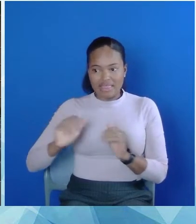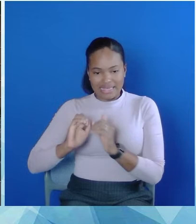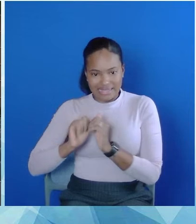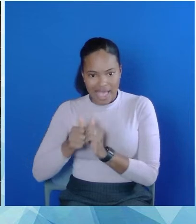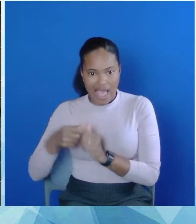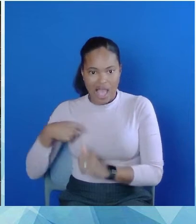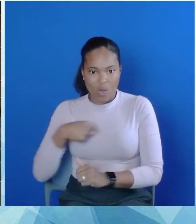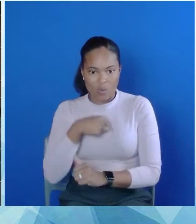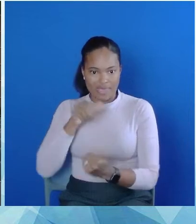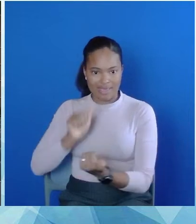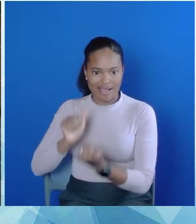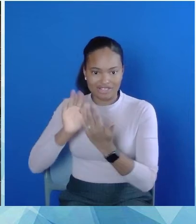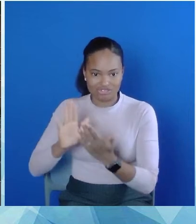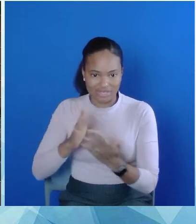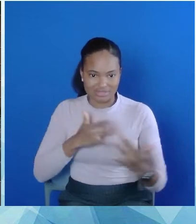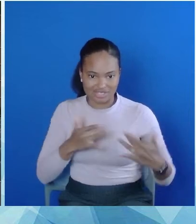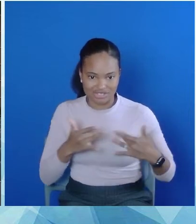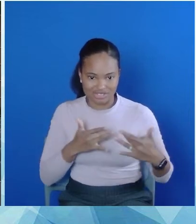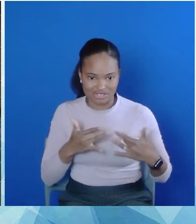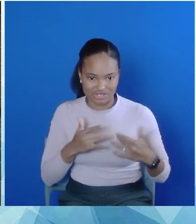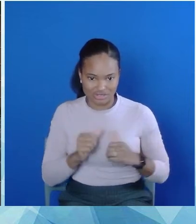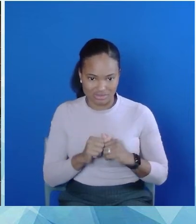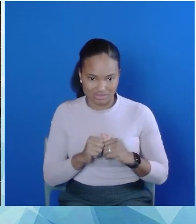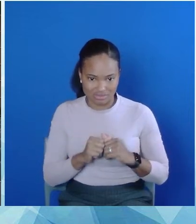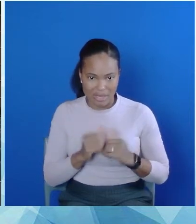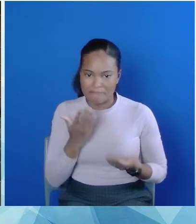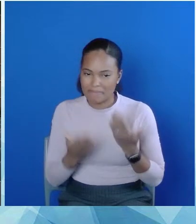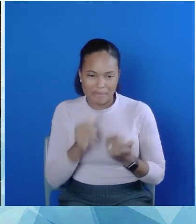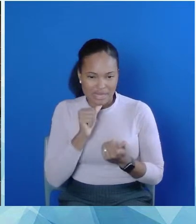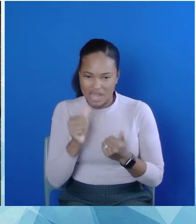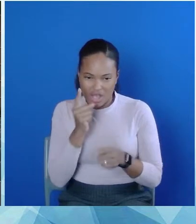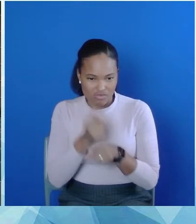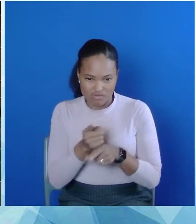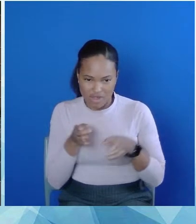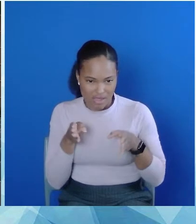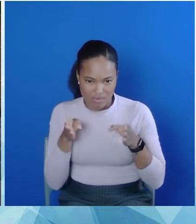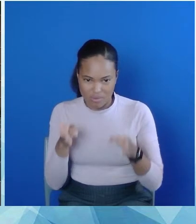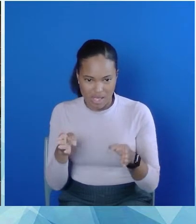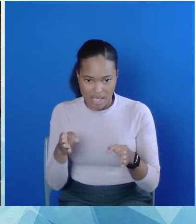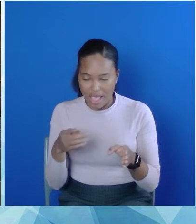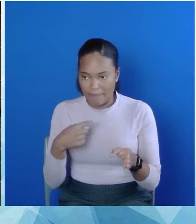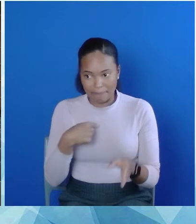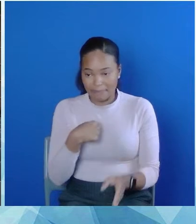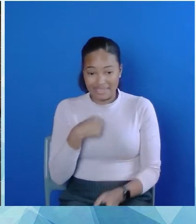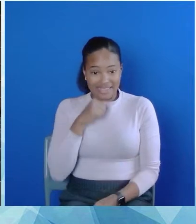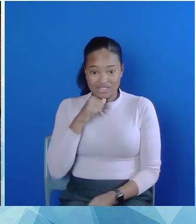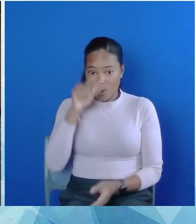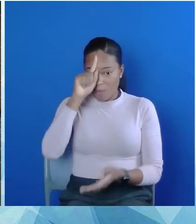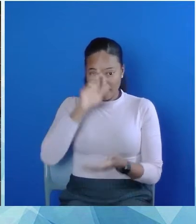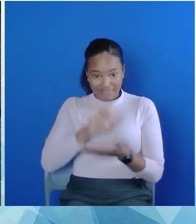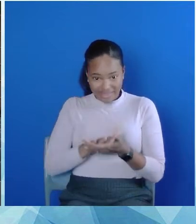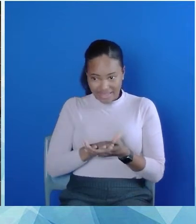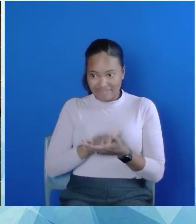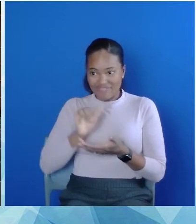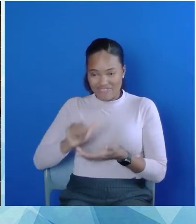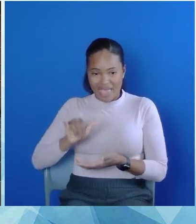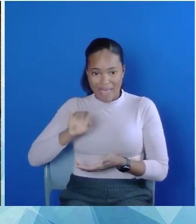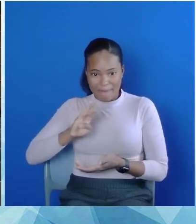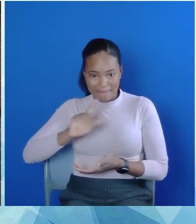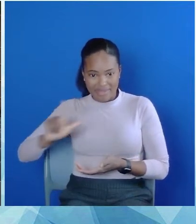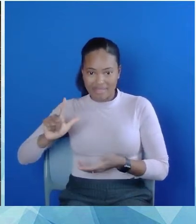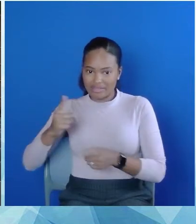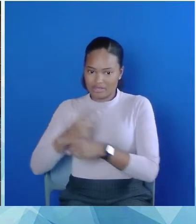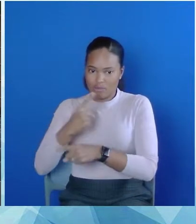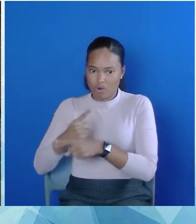go about addressing her concerns. I personally do not believe that this is the appropriate vehicle to address her